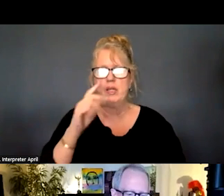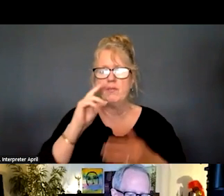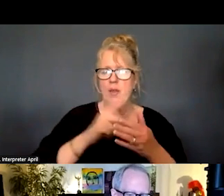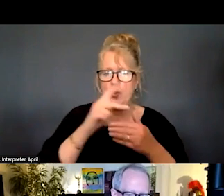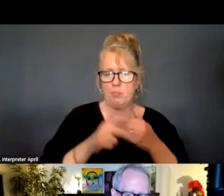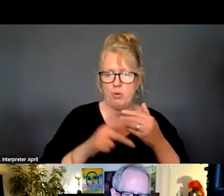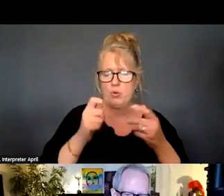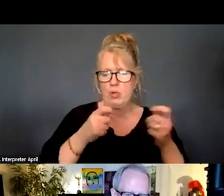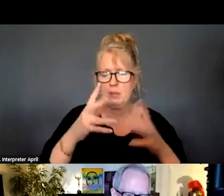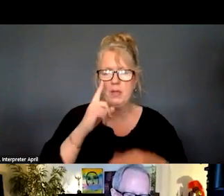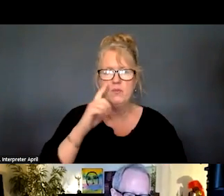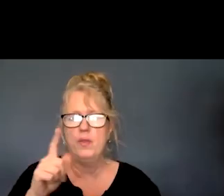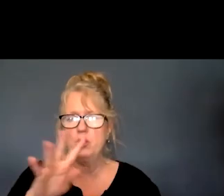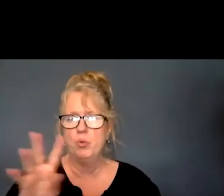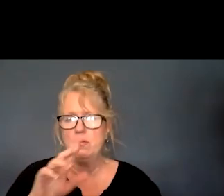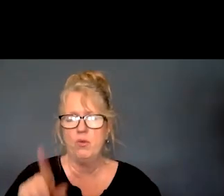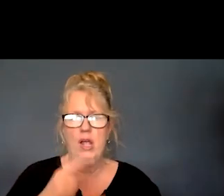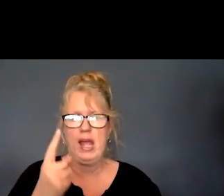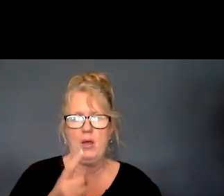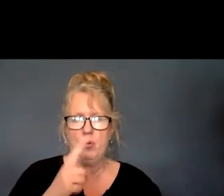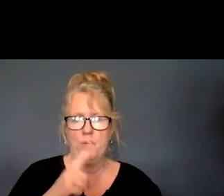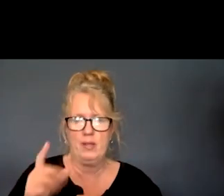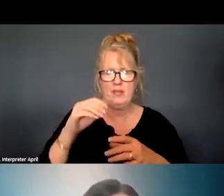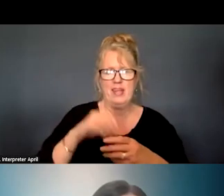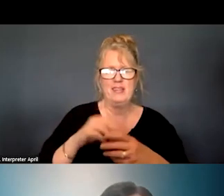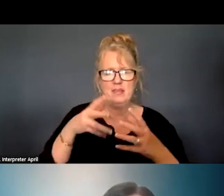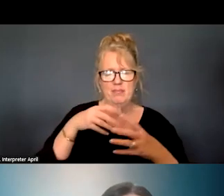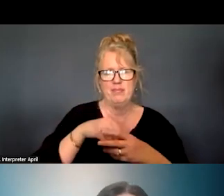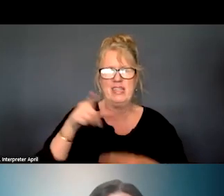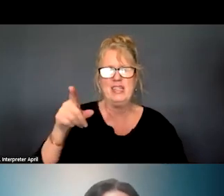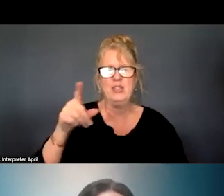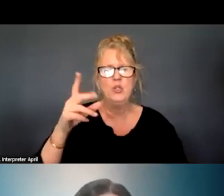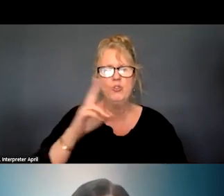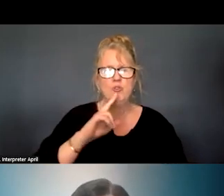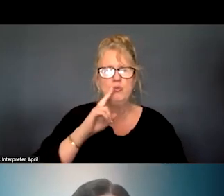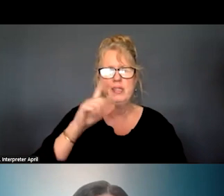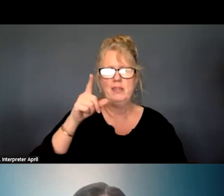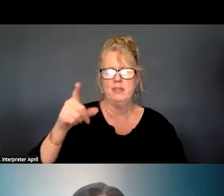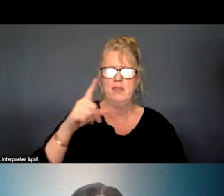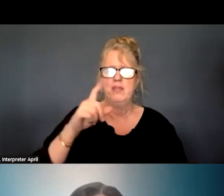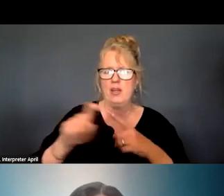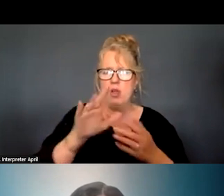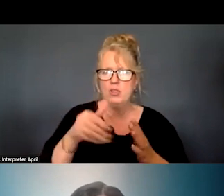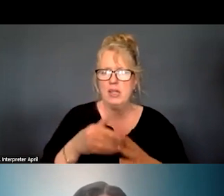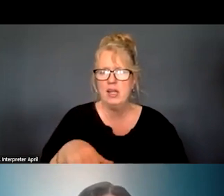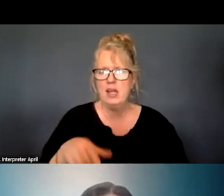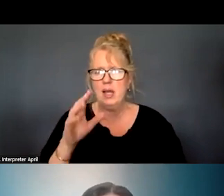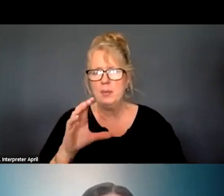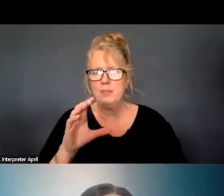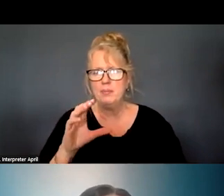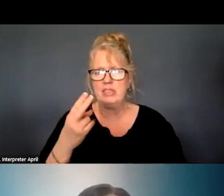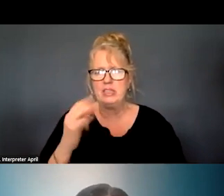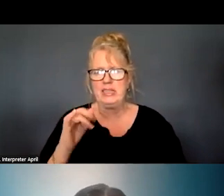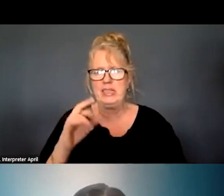the 24-hour crisis call diversion program, which is embedded within Houston's 911 call center. Kiara, the